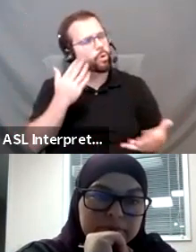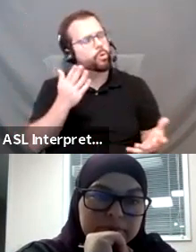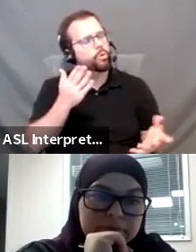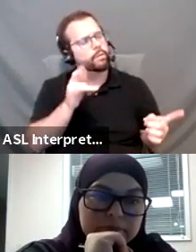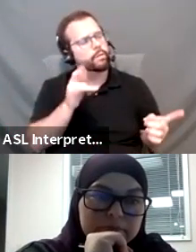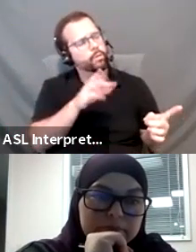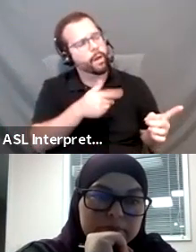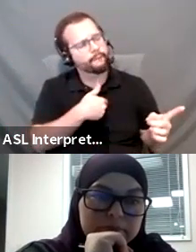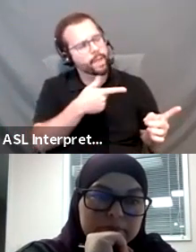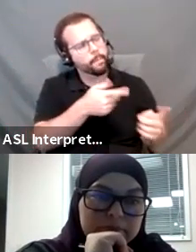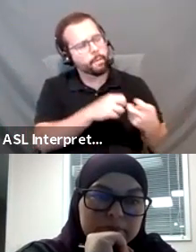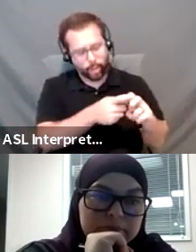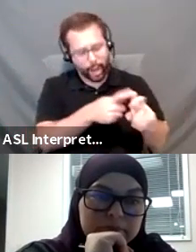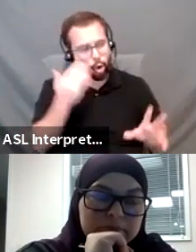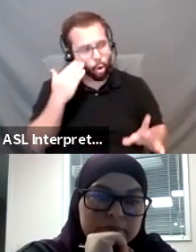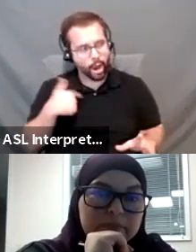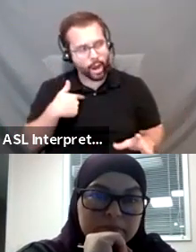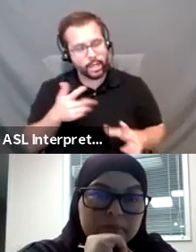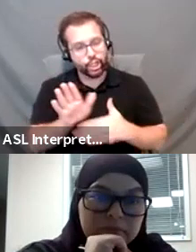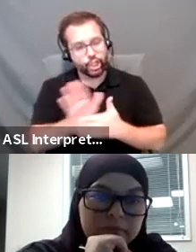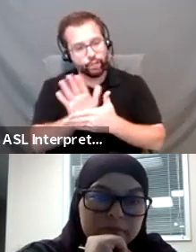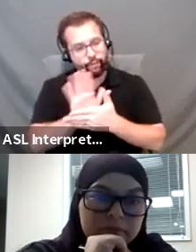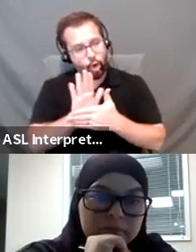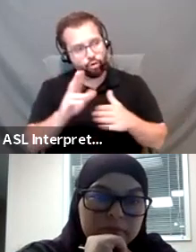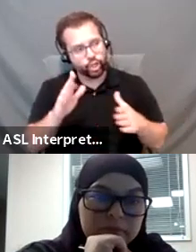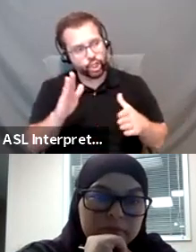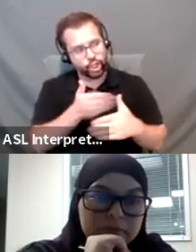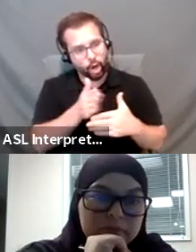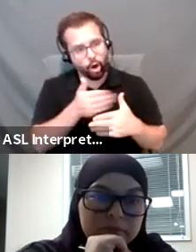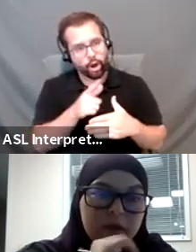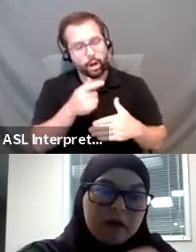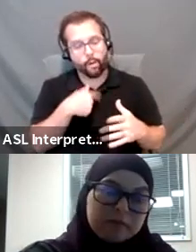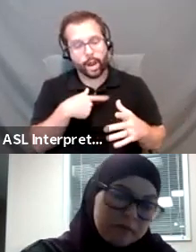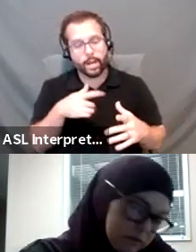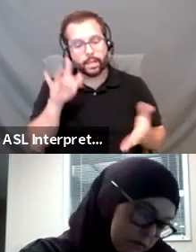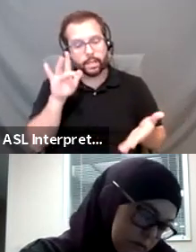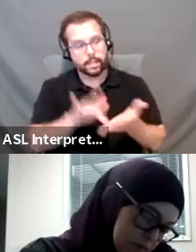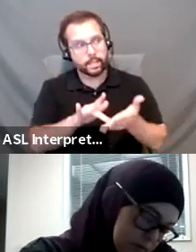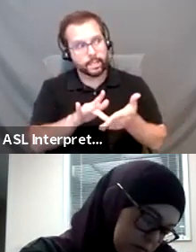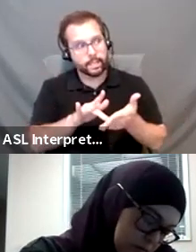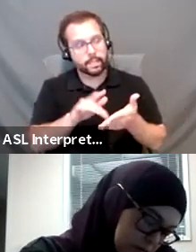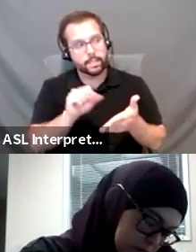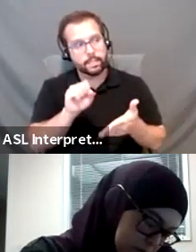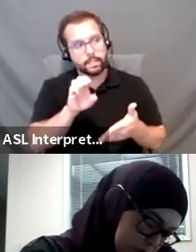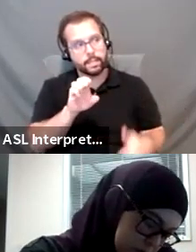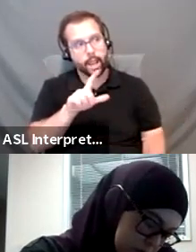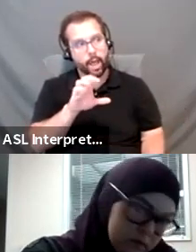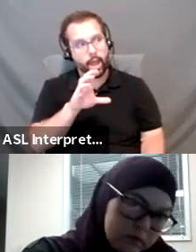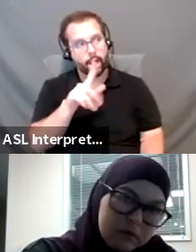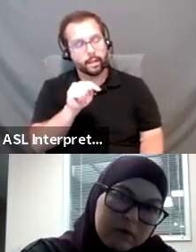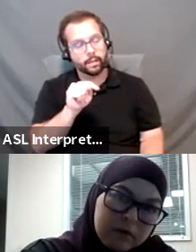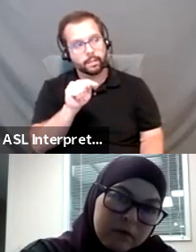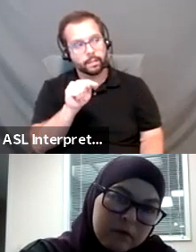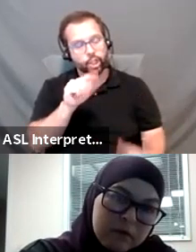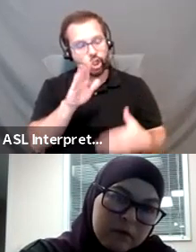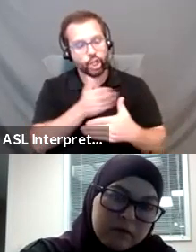video, after I select share screen, I have to optimize it. So you need to select the two buttons that appear